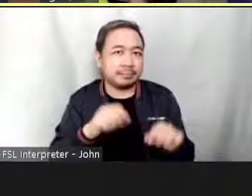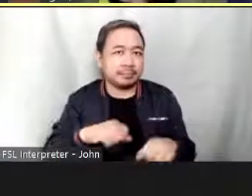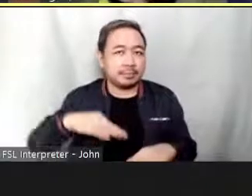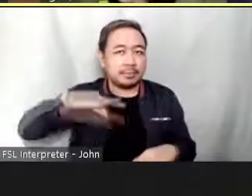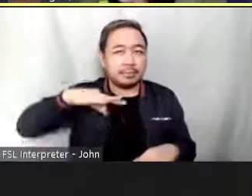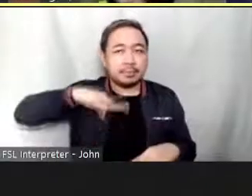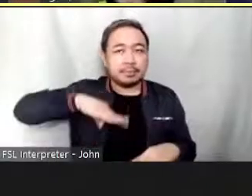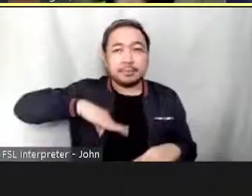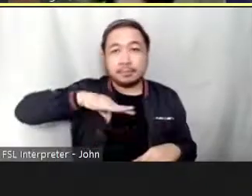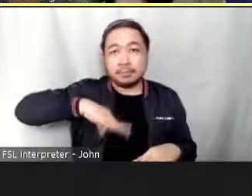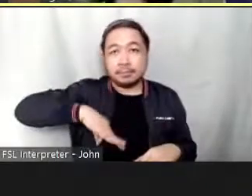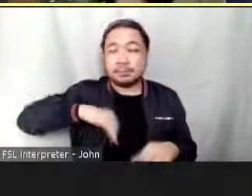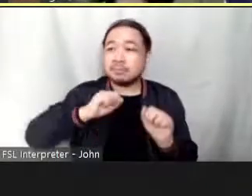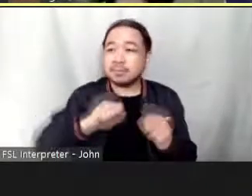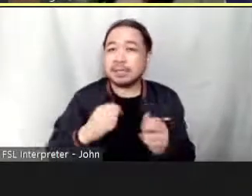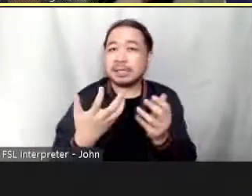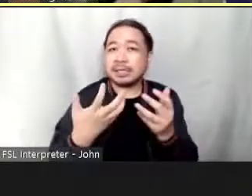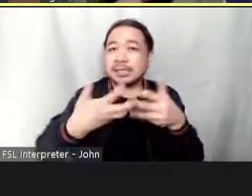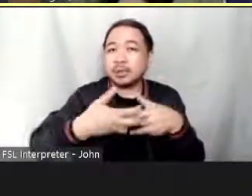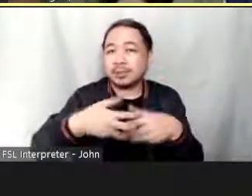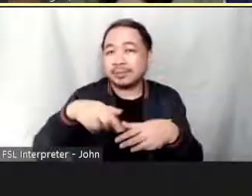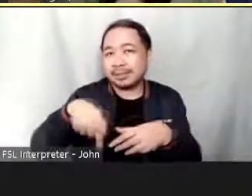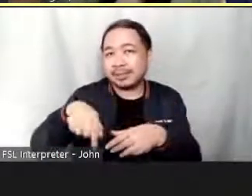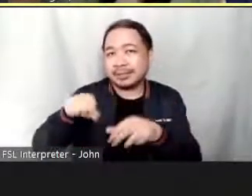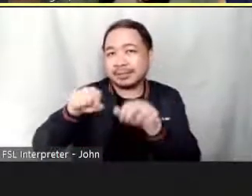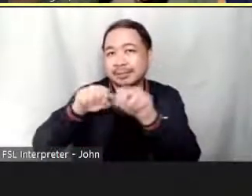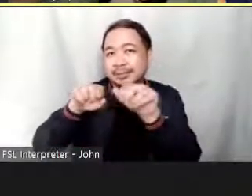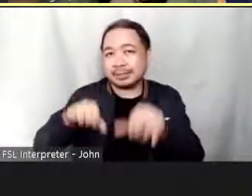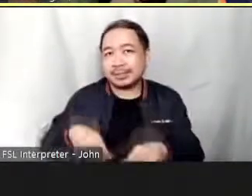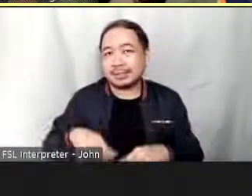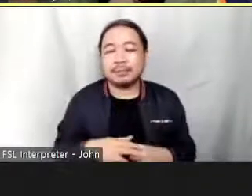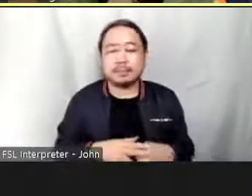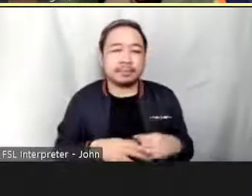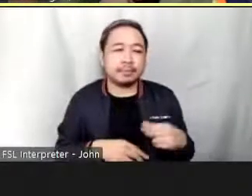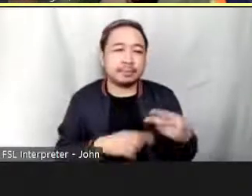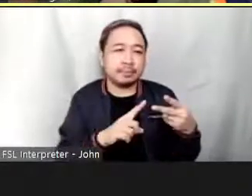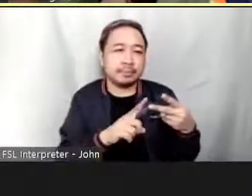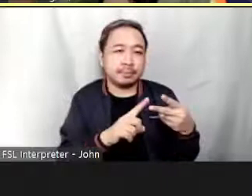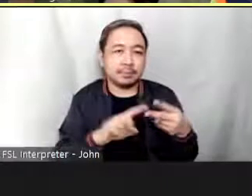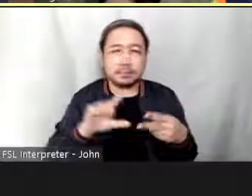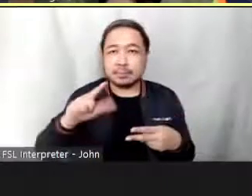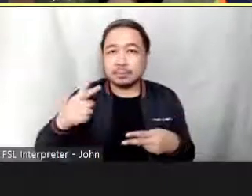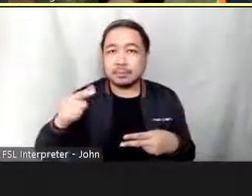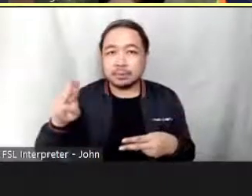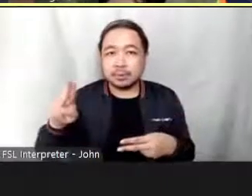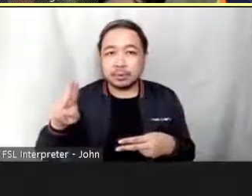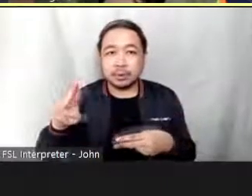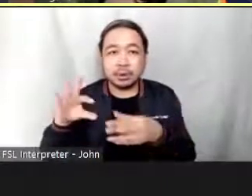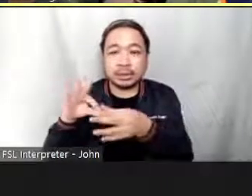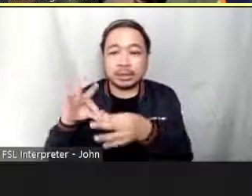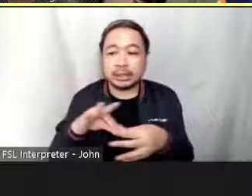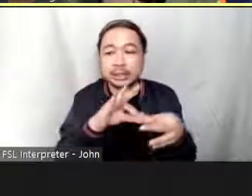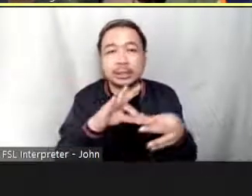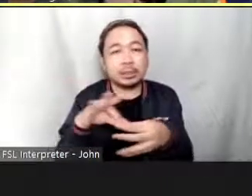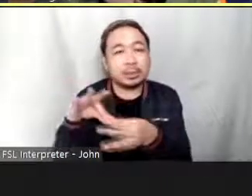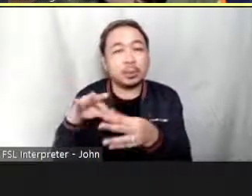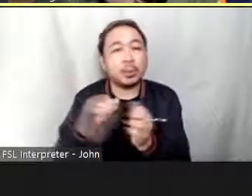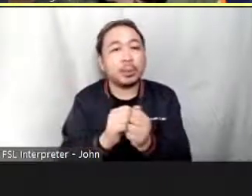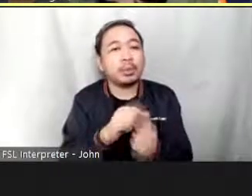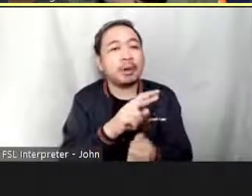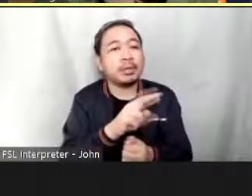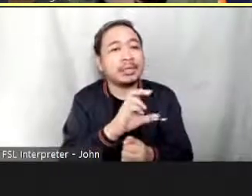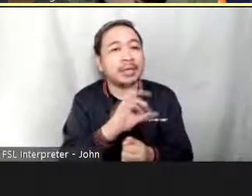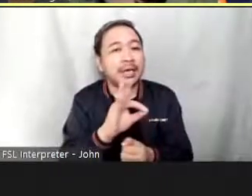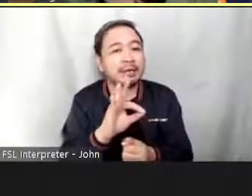integrated into that system. Second, the LGUs, in collaboration with the residential care facility, to create a mechanism